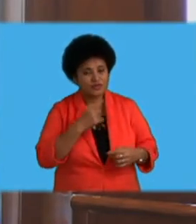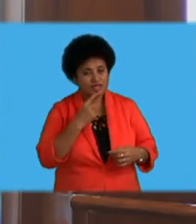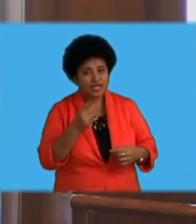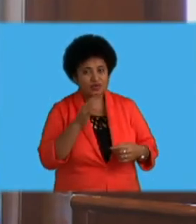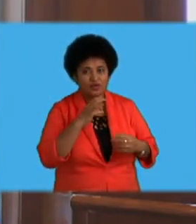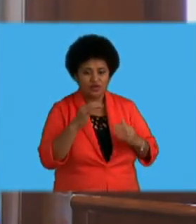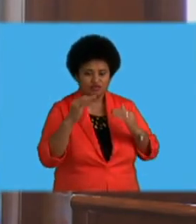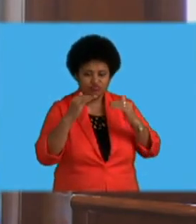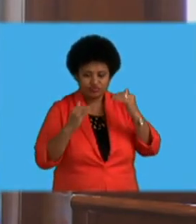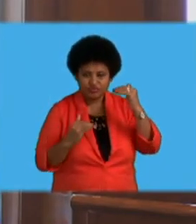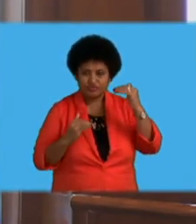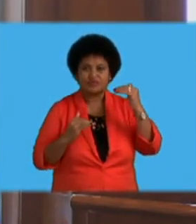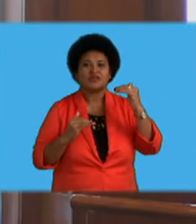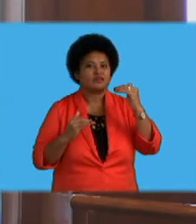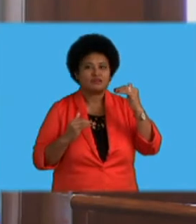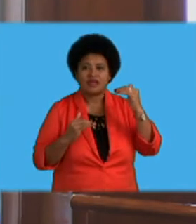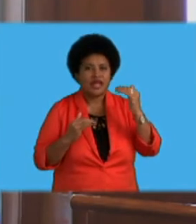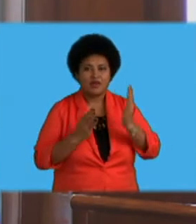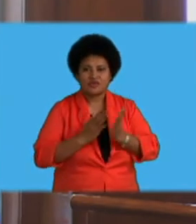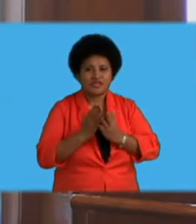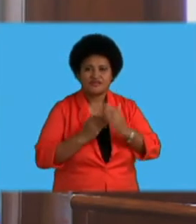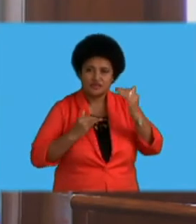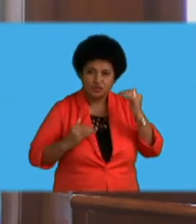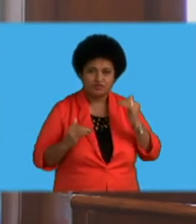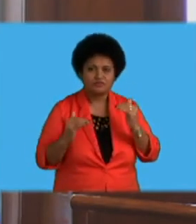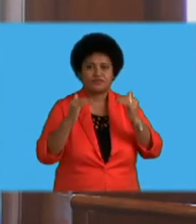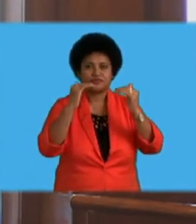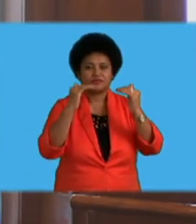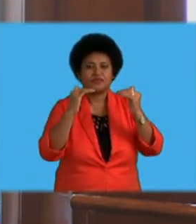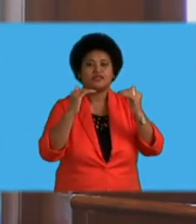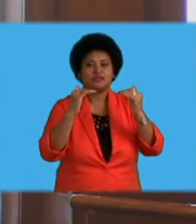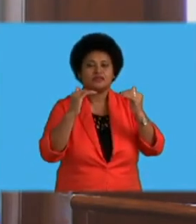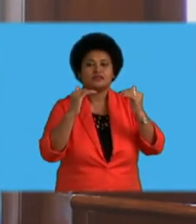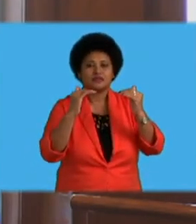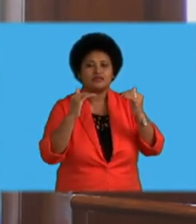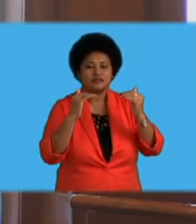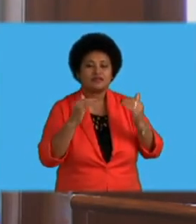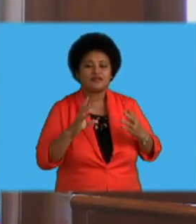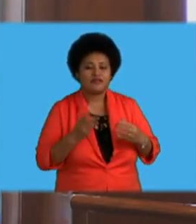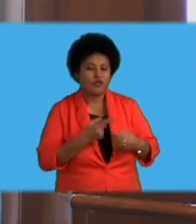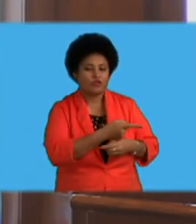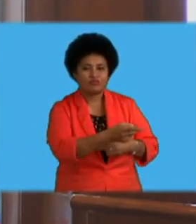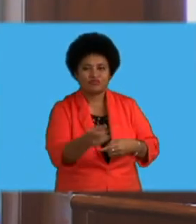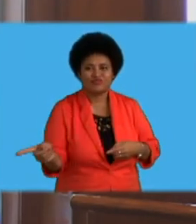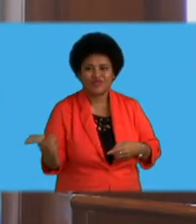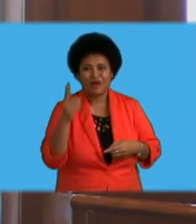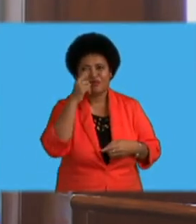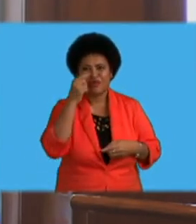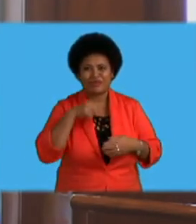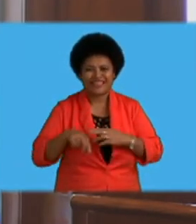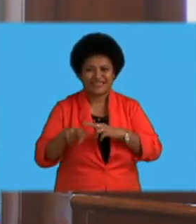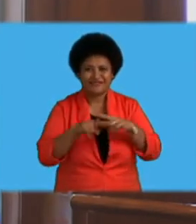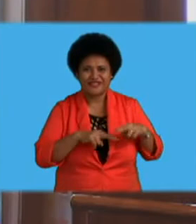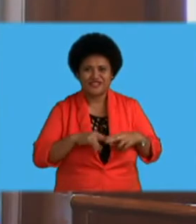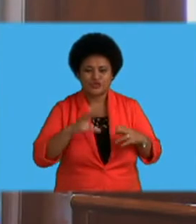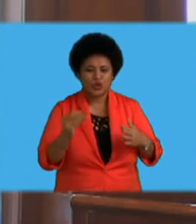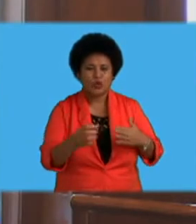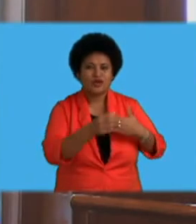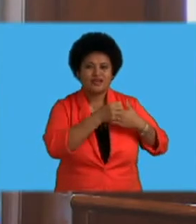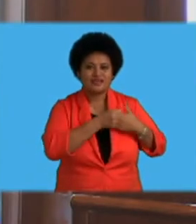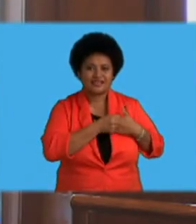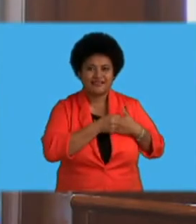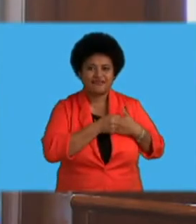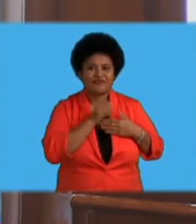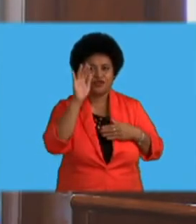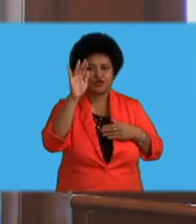standard of service to deliver to the ordinary Fijian extraordinary and exceptional public service to ensure a secure and better future for our generations